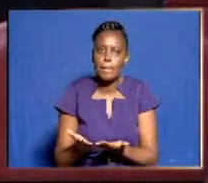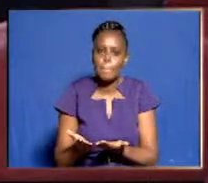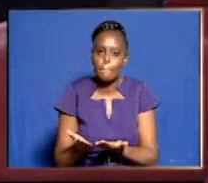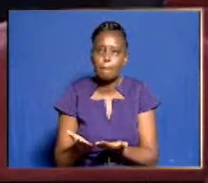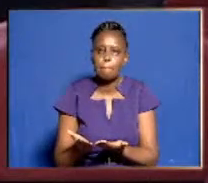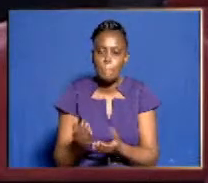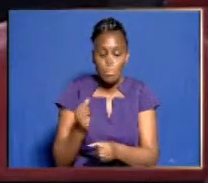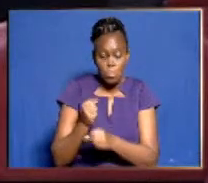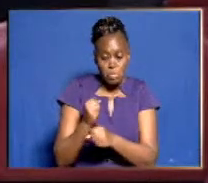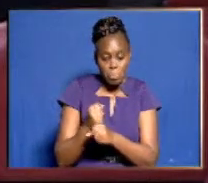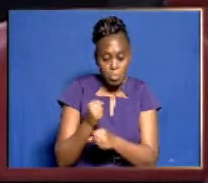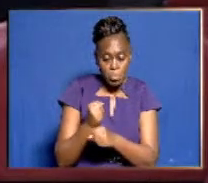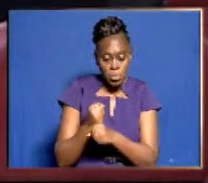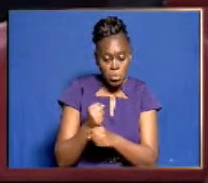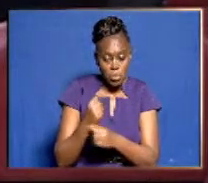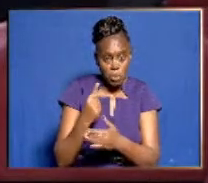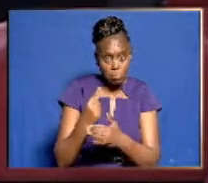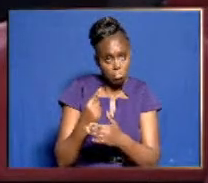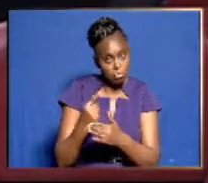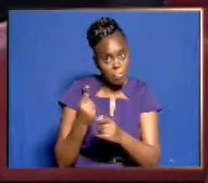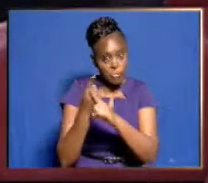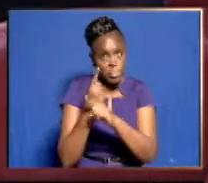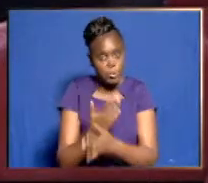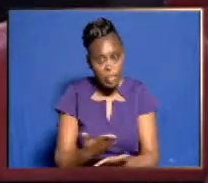what we'll be doing in this coming financial year.